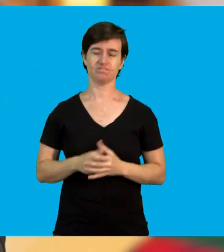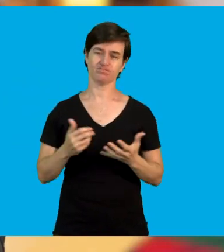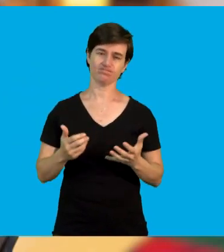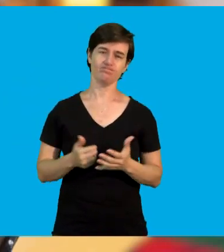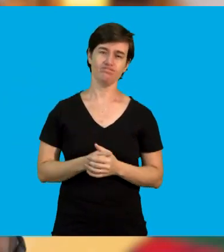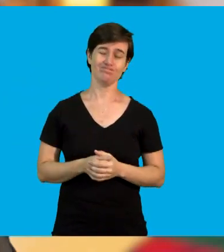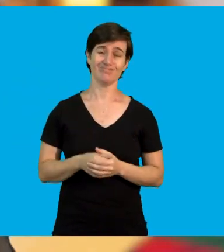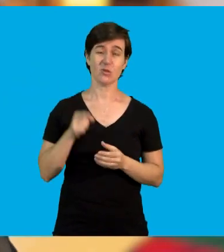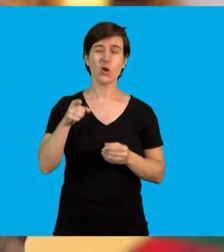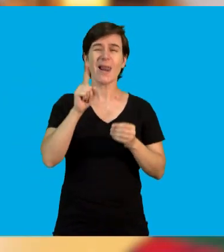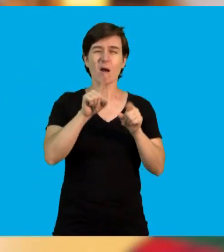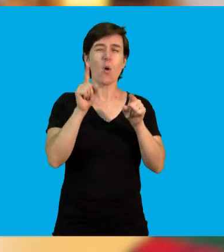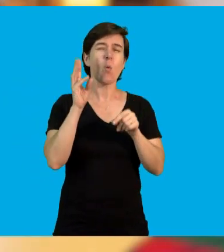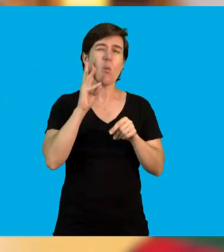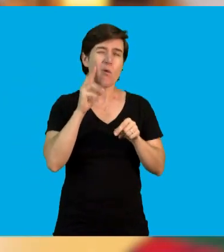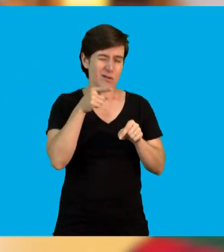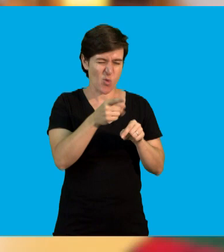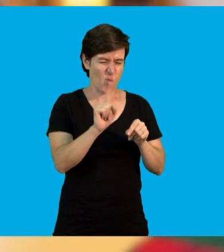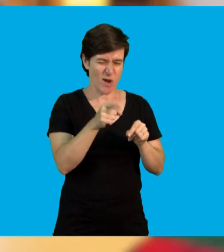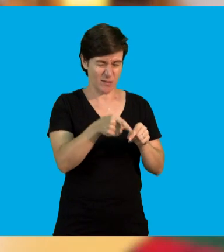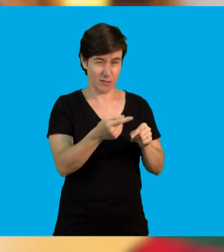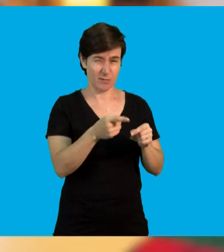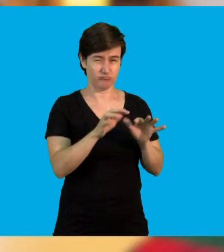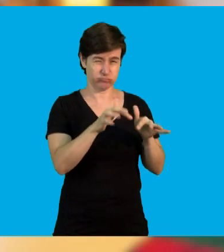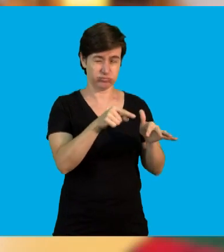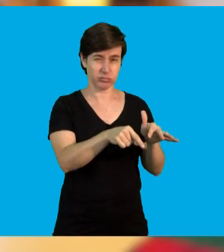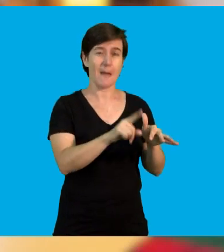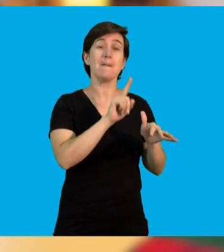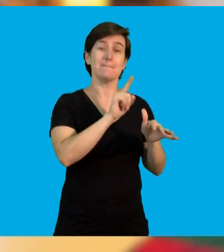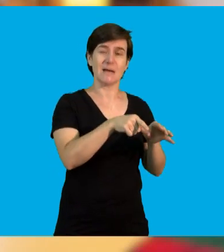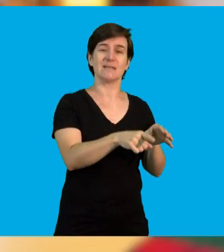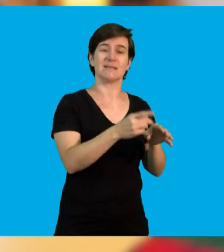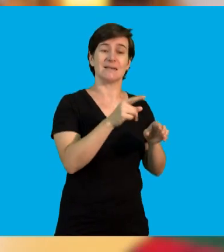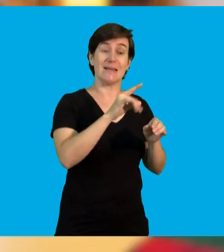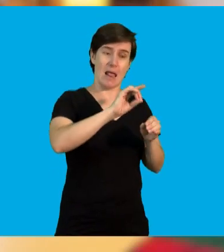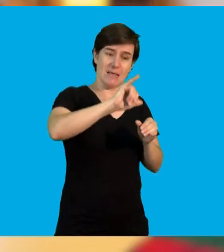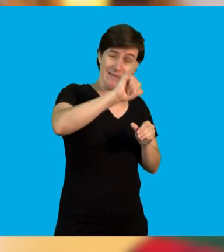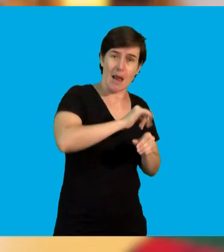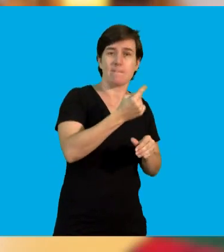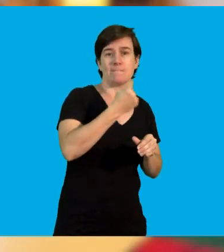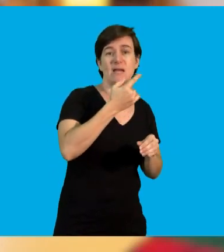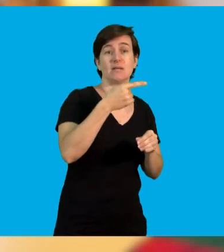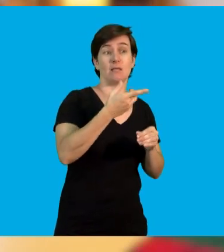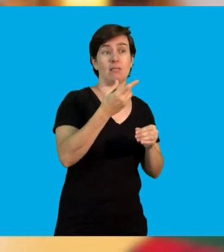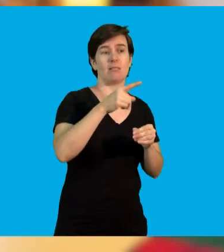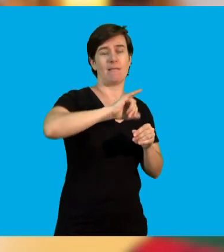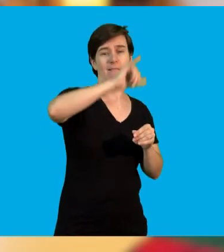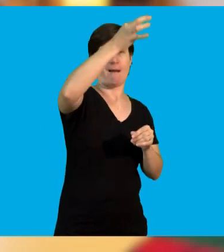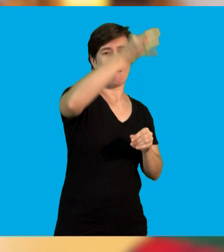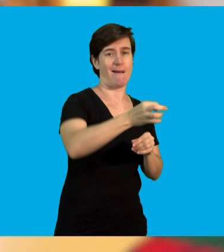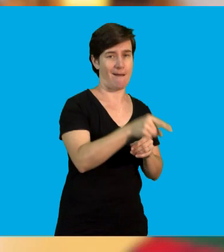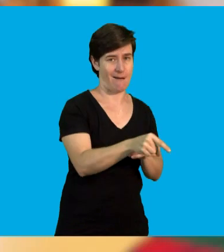dipped into. So in other words, the solution must always contain the metal that makes up an electrode that it is dipped